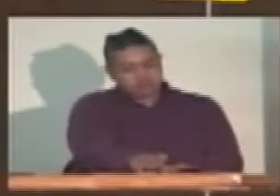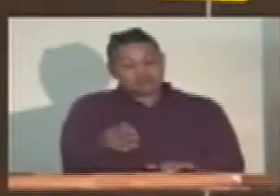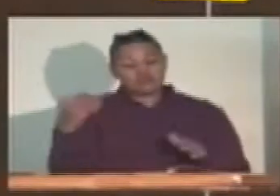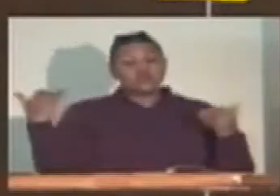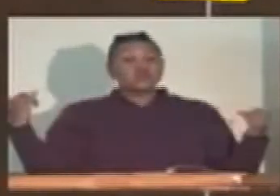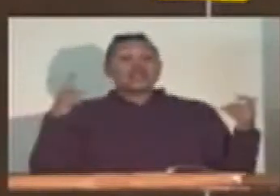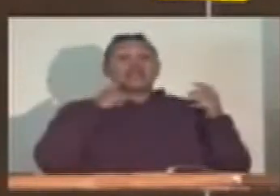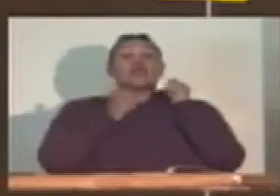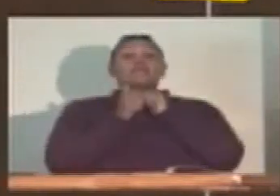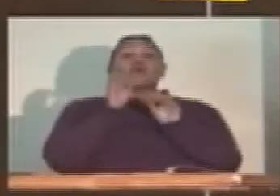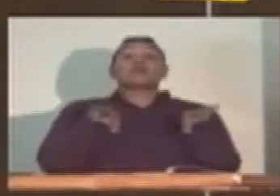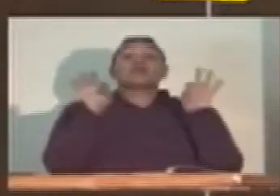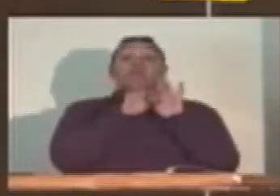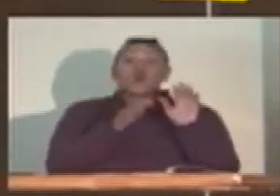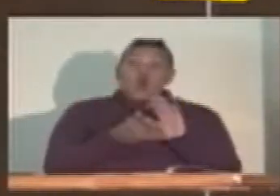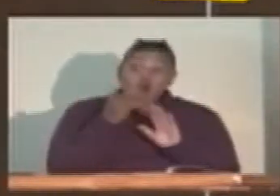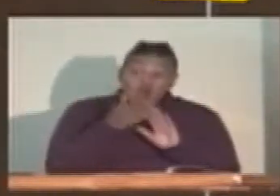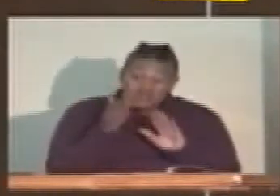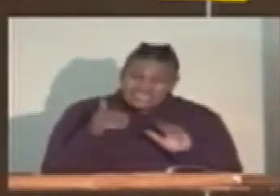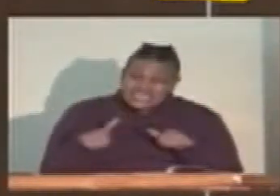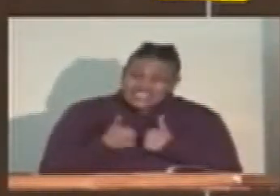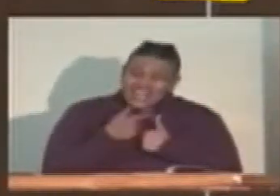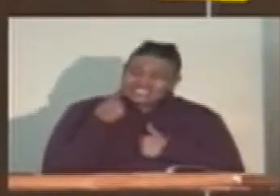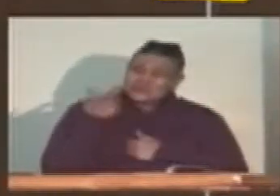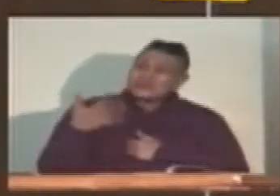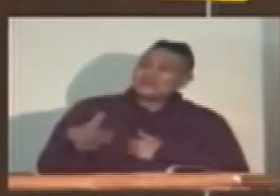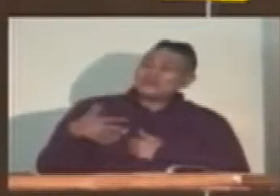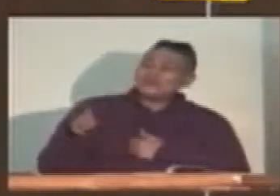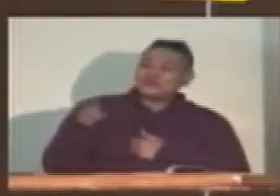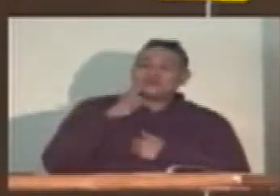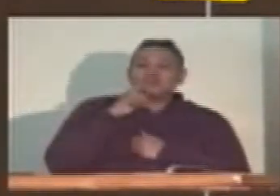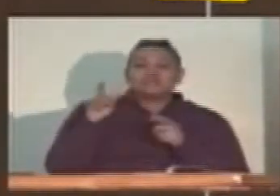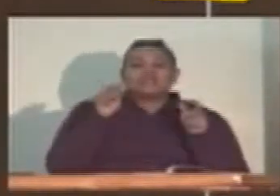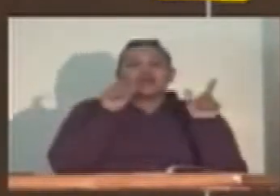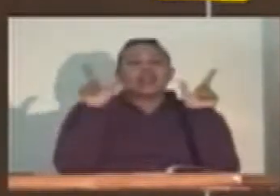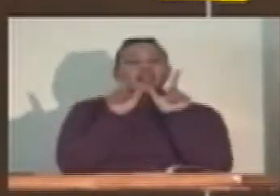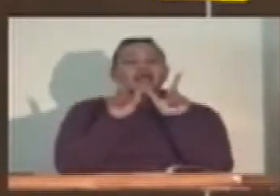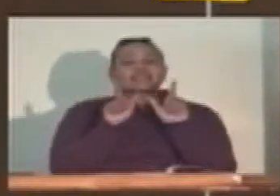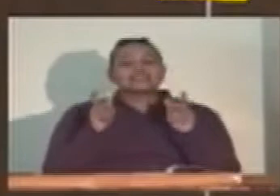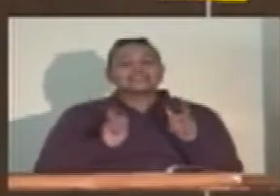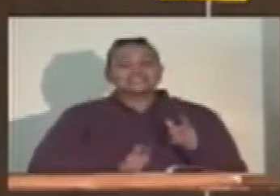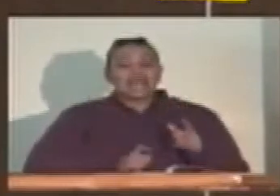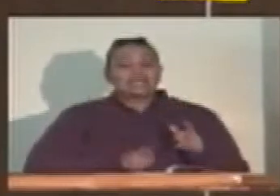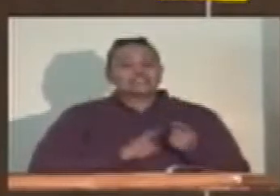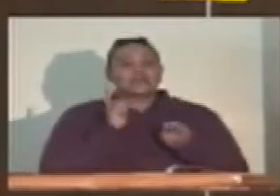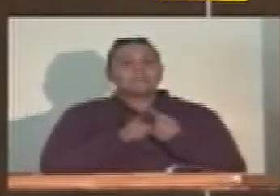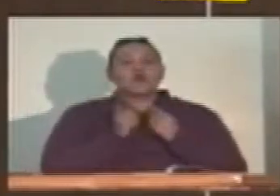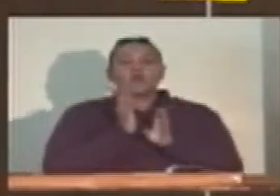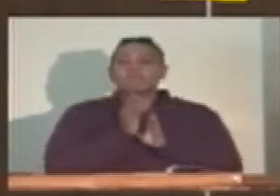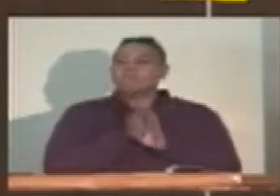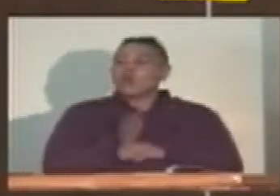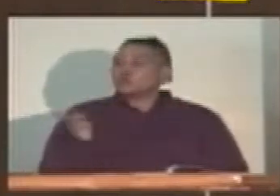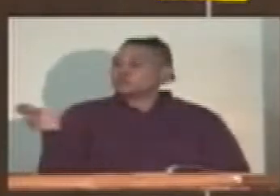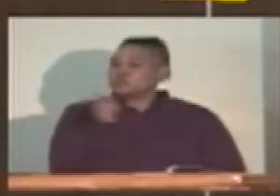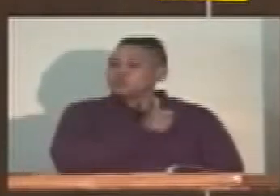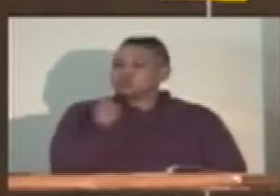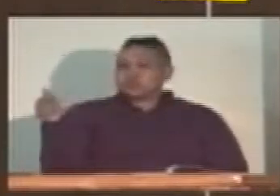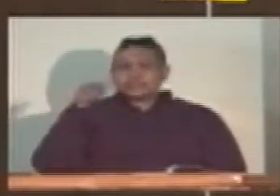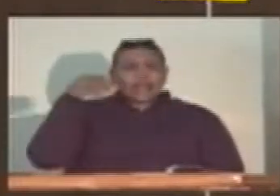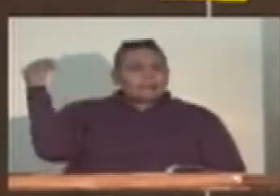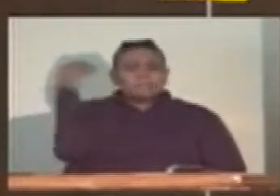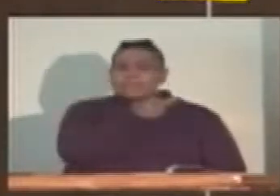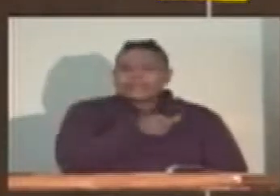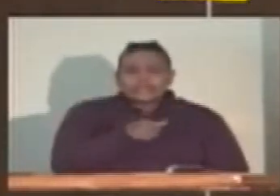being faced by the company is the proliferation of unlicensed taxis and bus operators